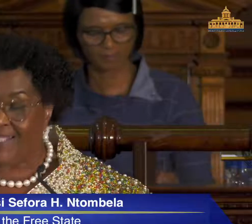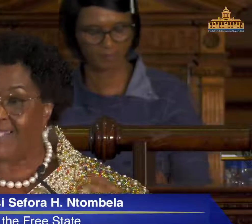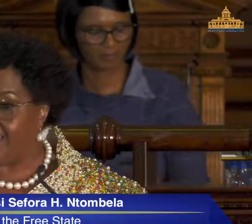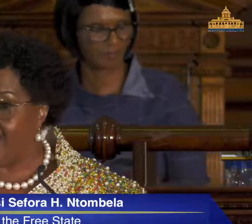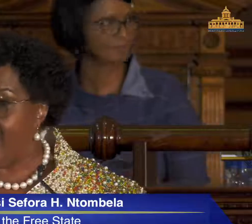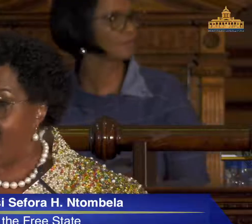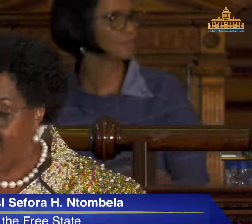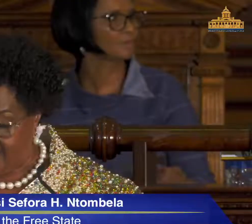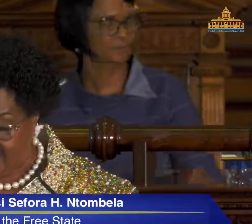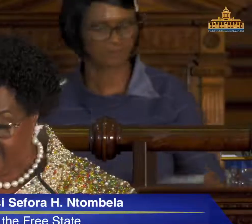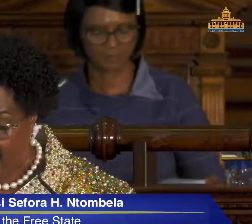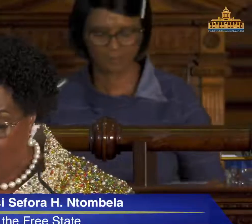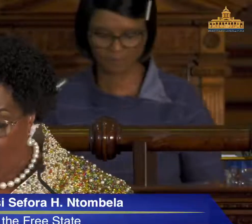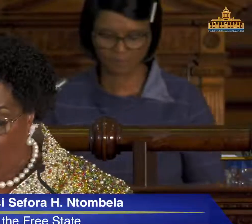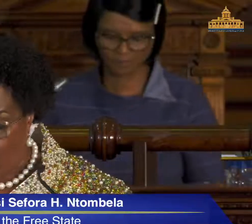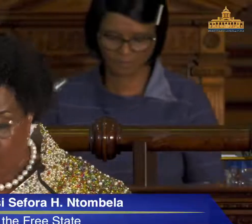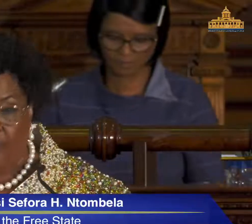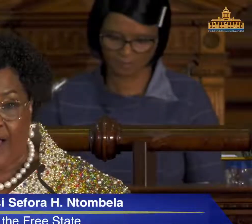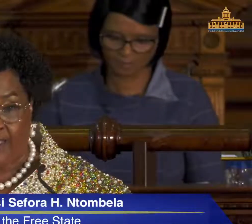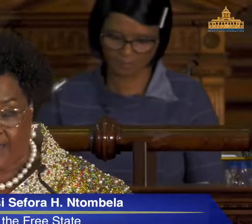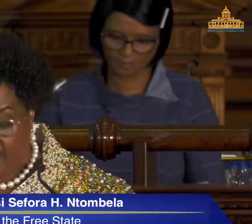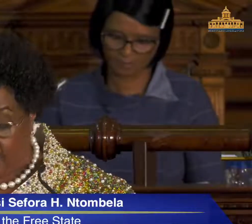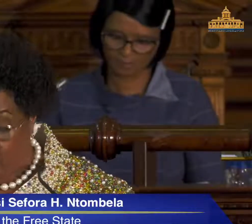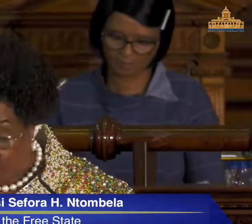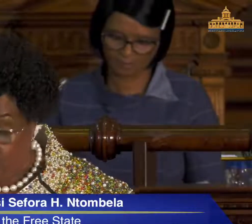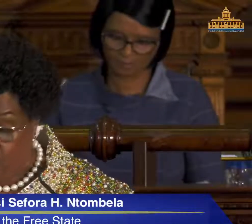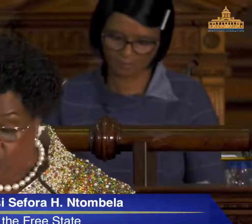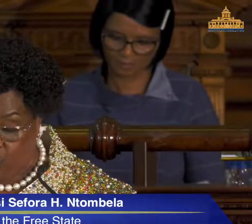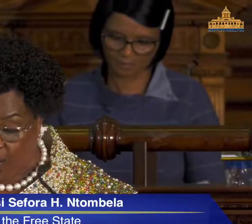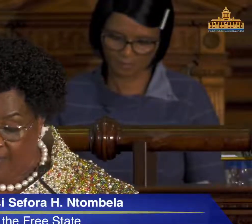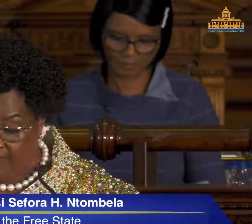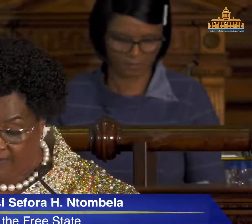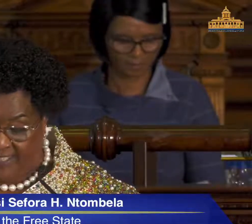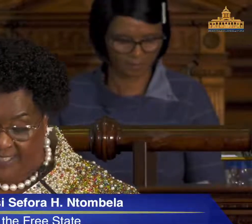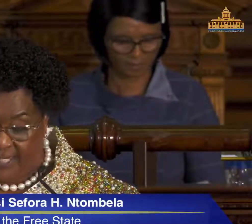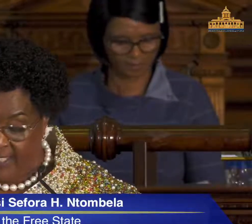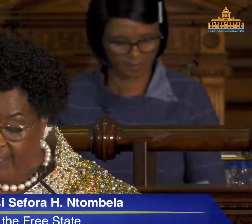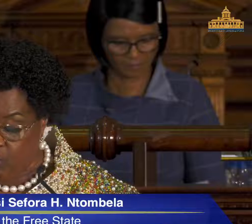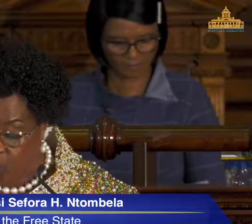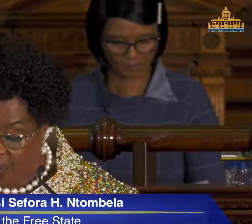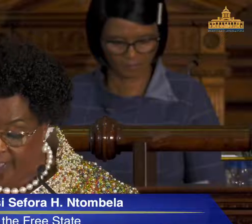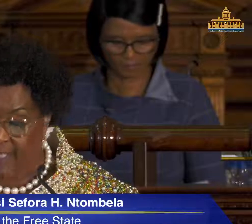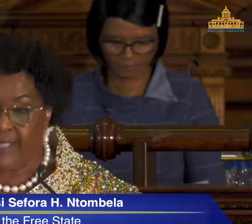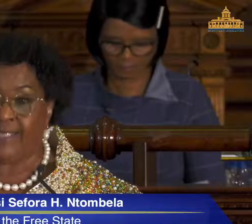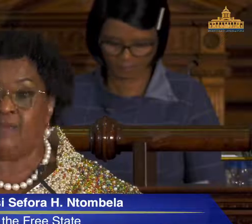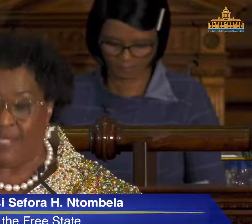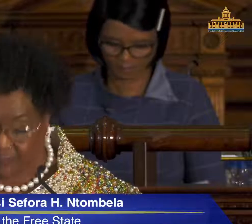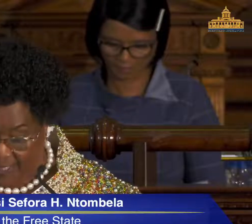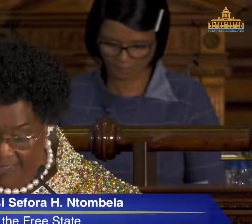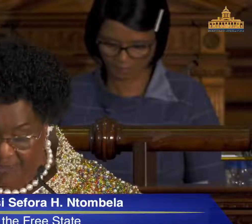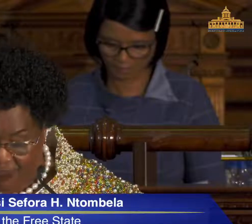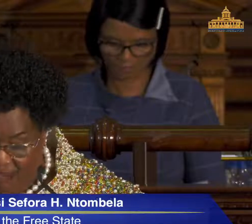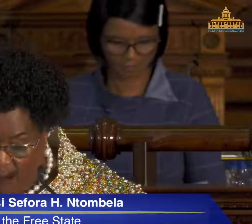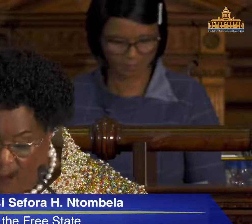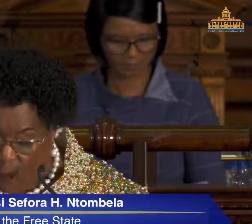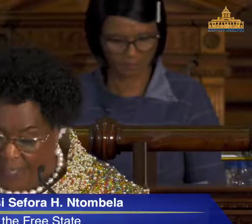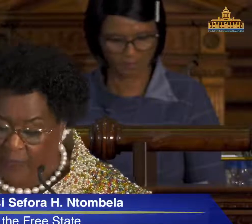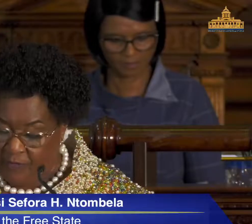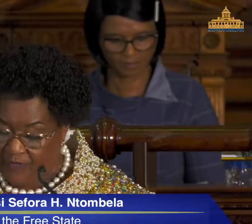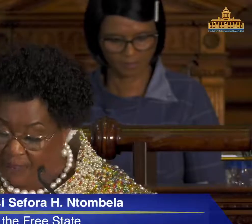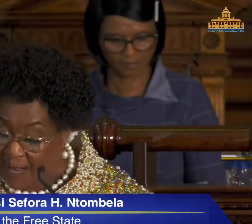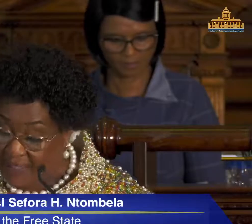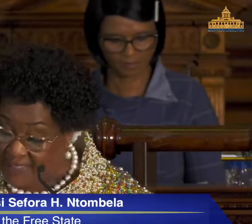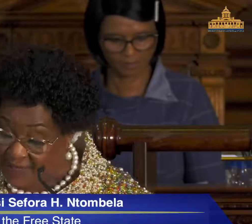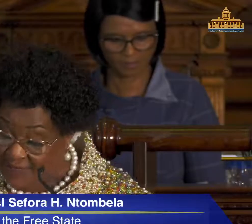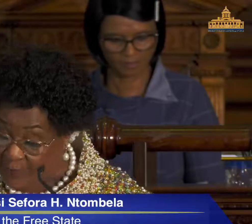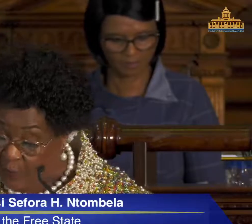CFO, etc., etc. All of us, vetting, including Lidi Maspali. Working